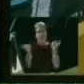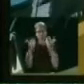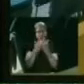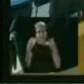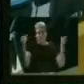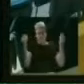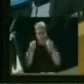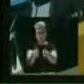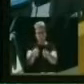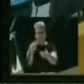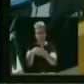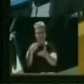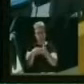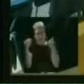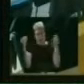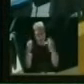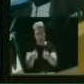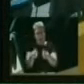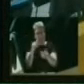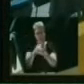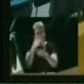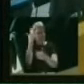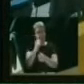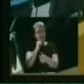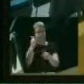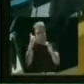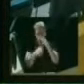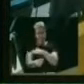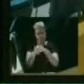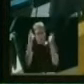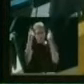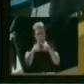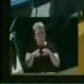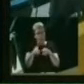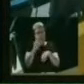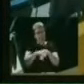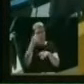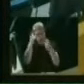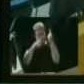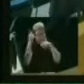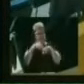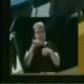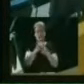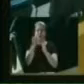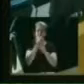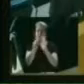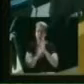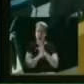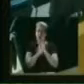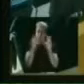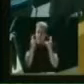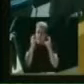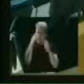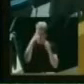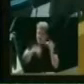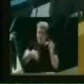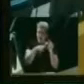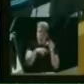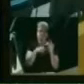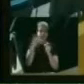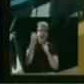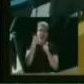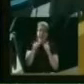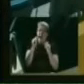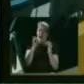That's the only reason it's not on consent under the agreement. So it's a policy issue for this board. Anything beyond